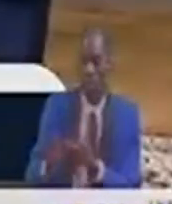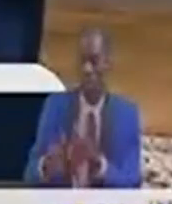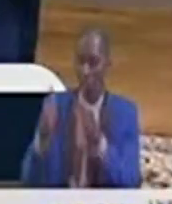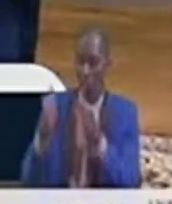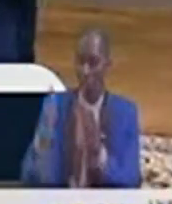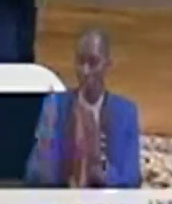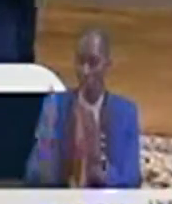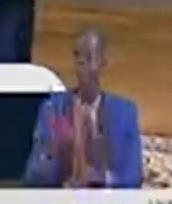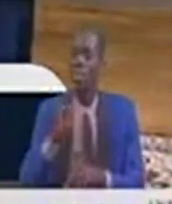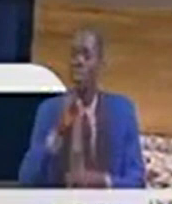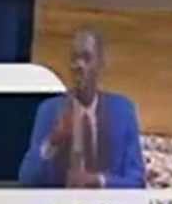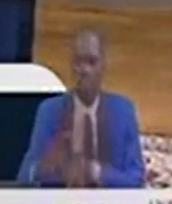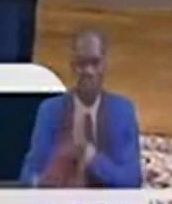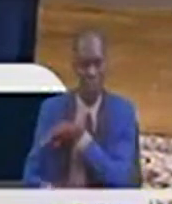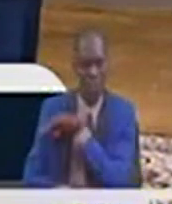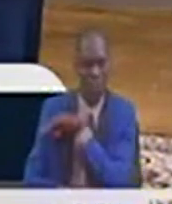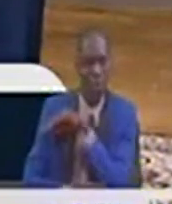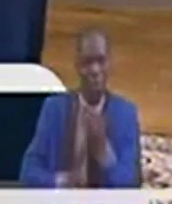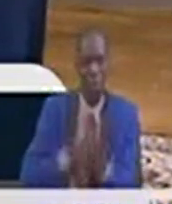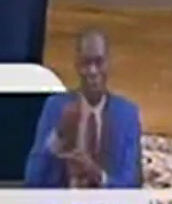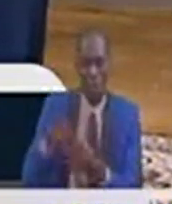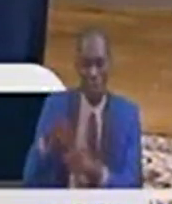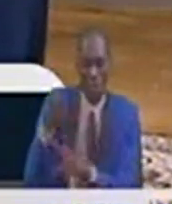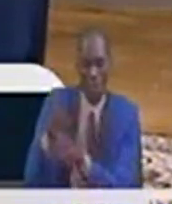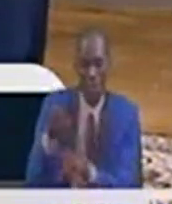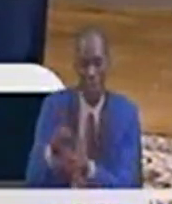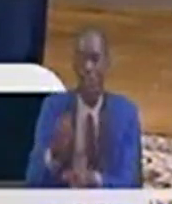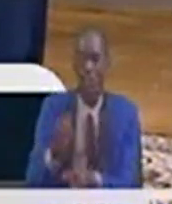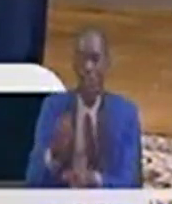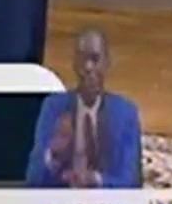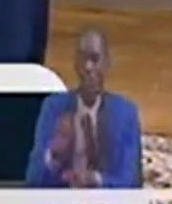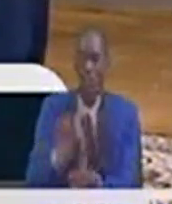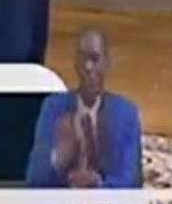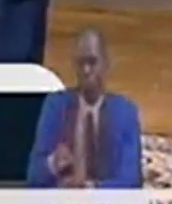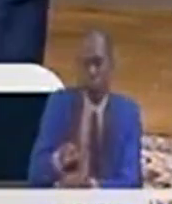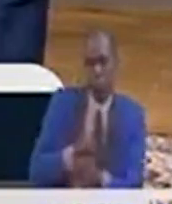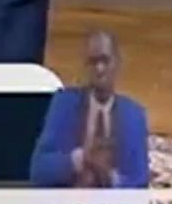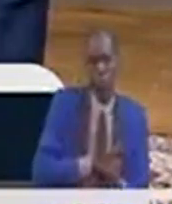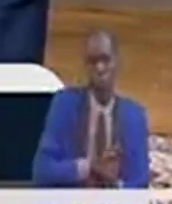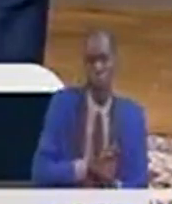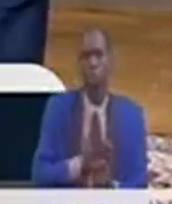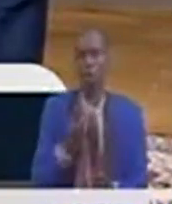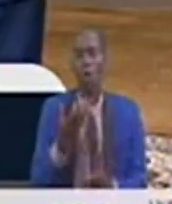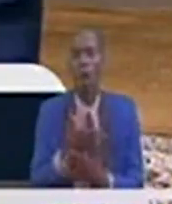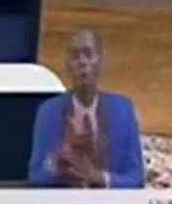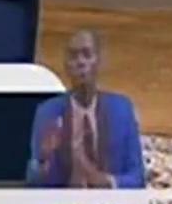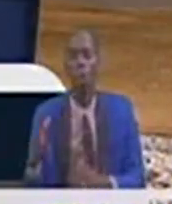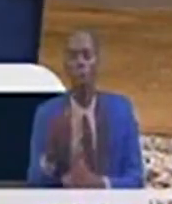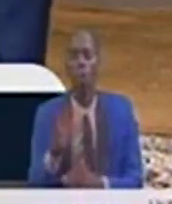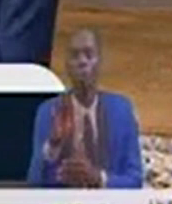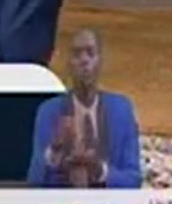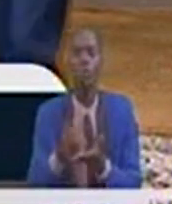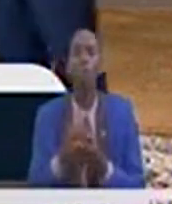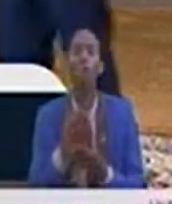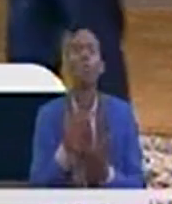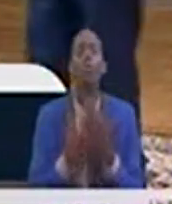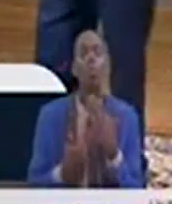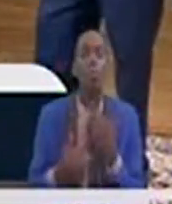he is drawn away of his own lust and enticed.